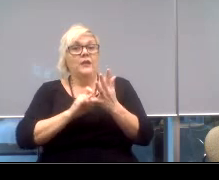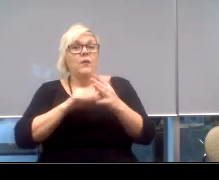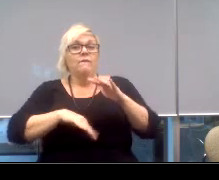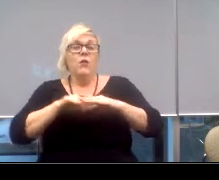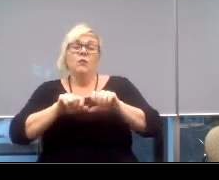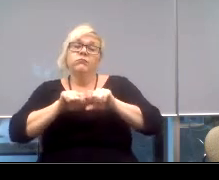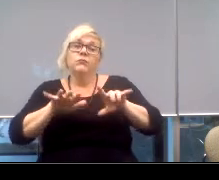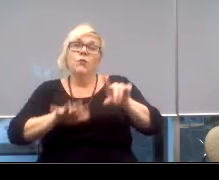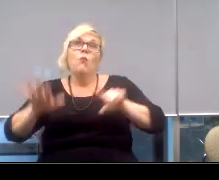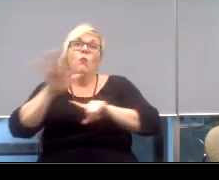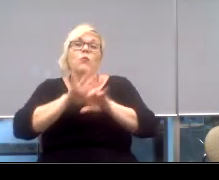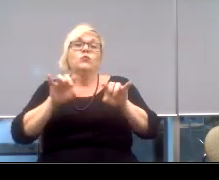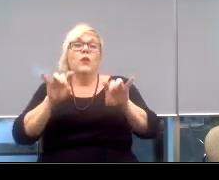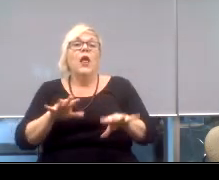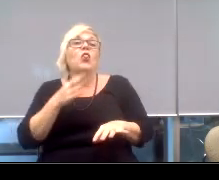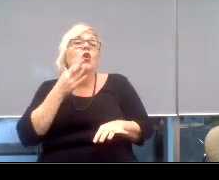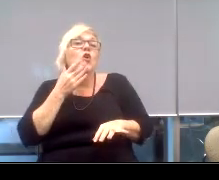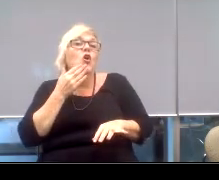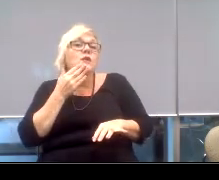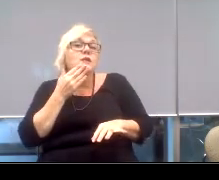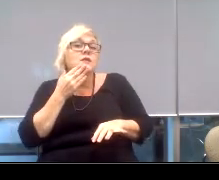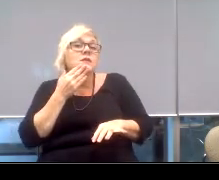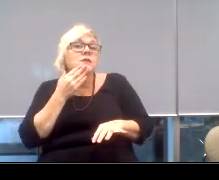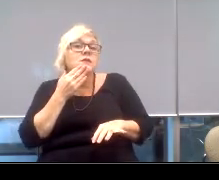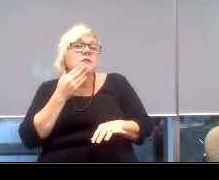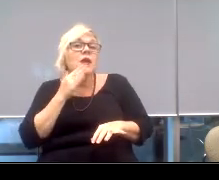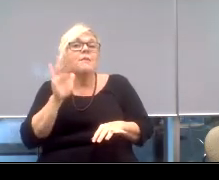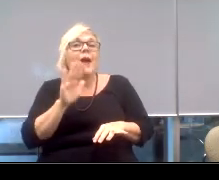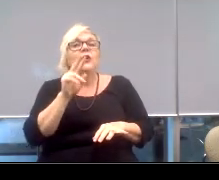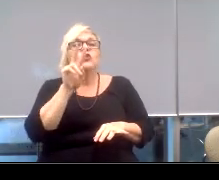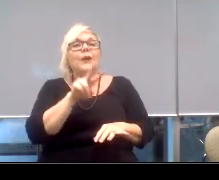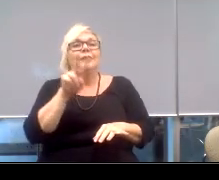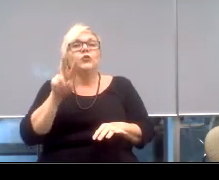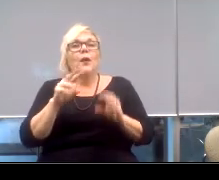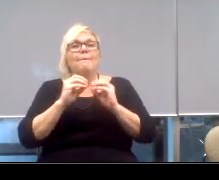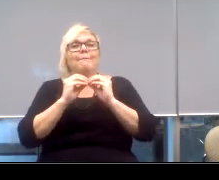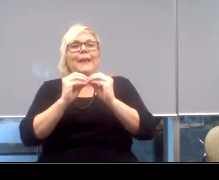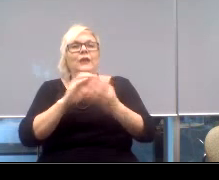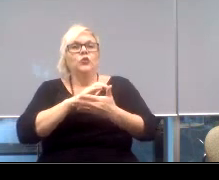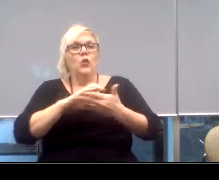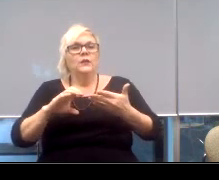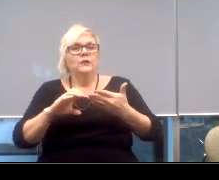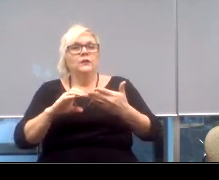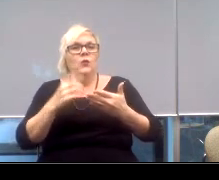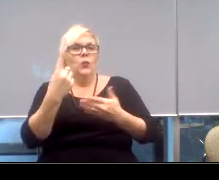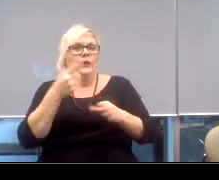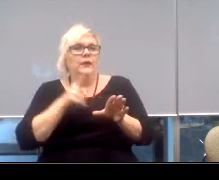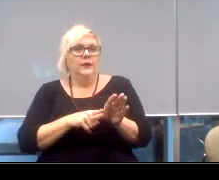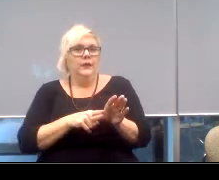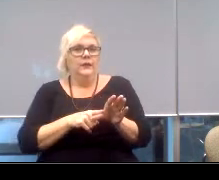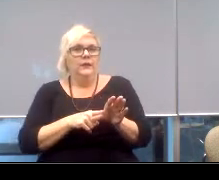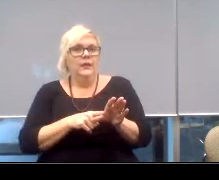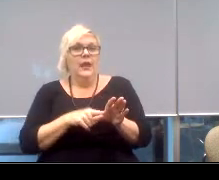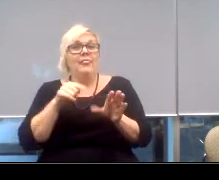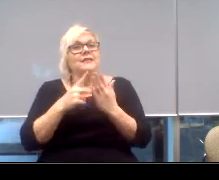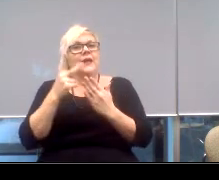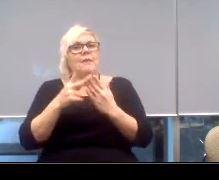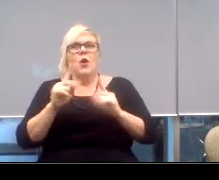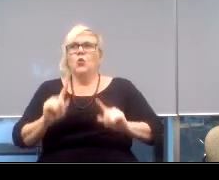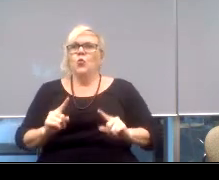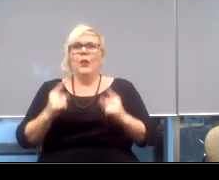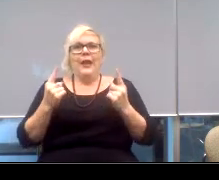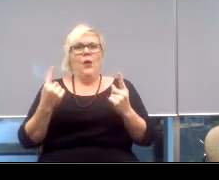in 2019-20, the cost of the NDIS would be around $22 billion a year. The scheme is unique in that it